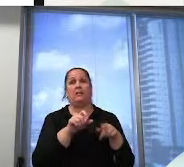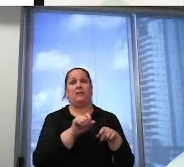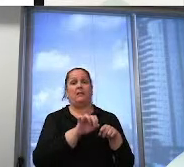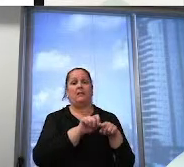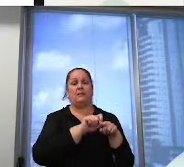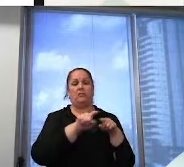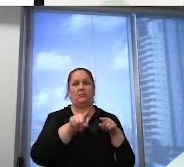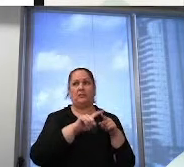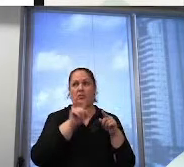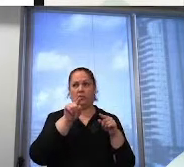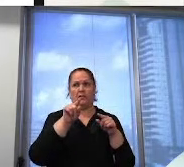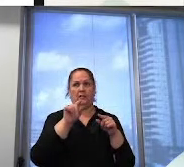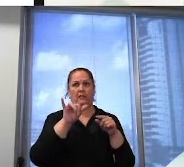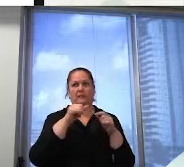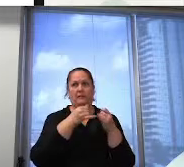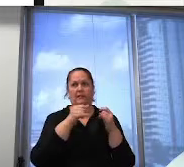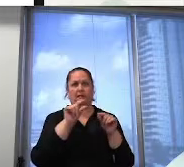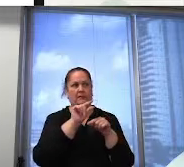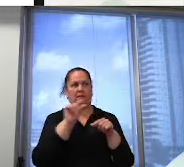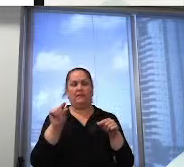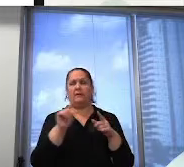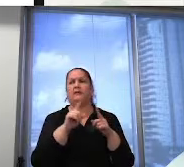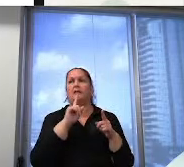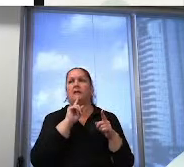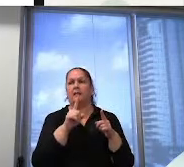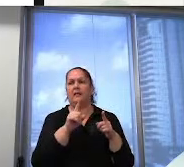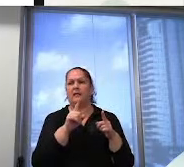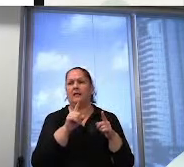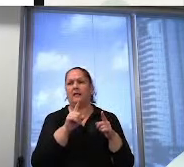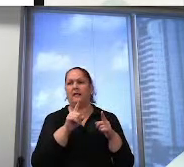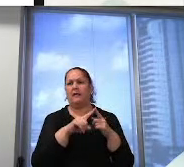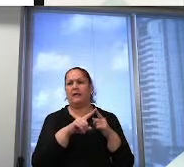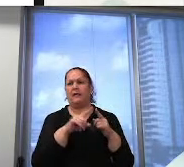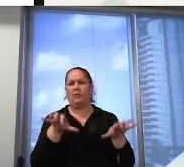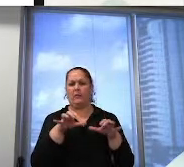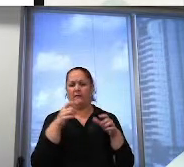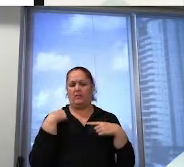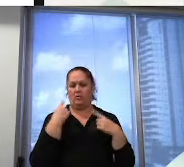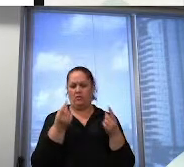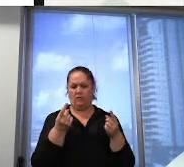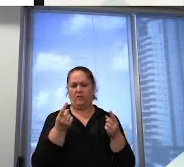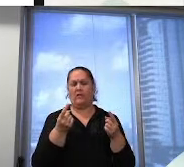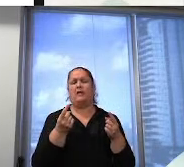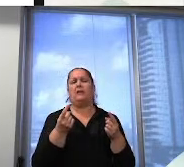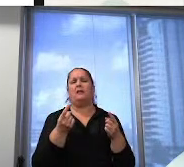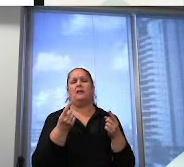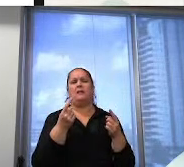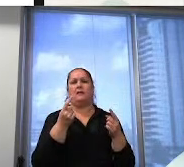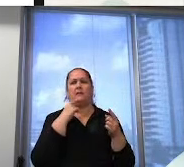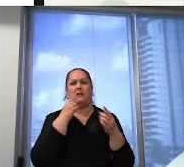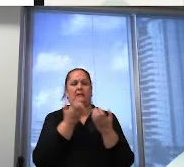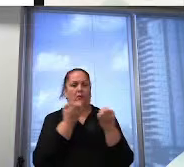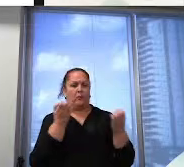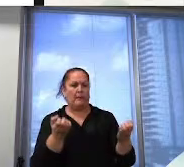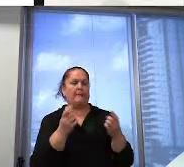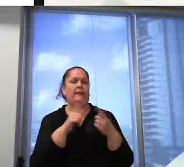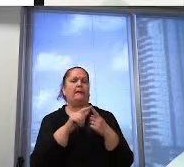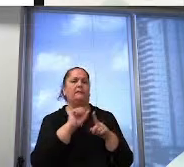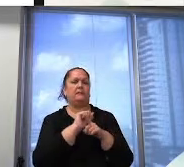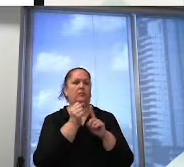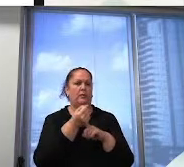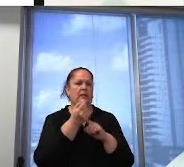Look at it as a transmission pole replacement on that line. We actually utilize actuals for the work that we have done so far. We consider